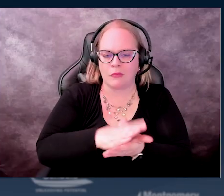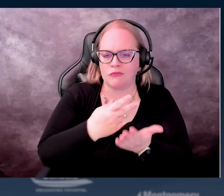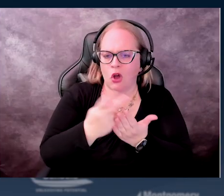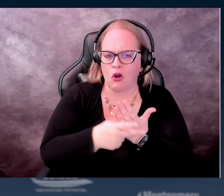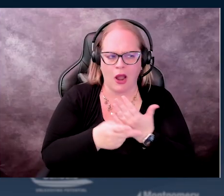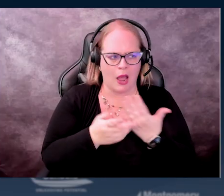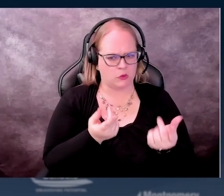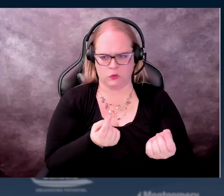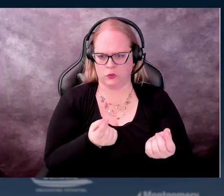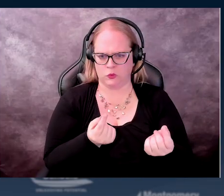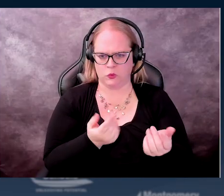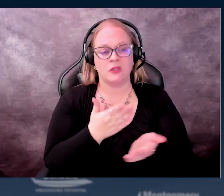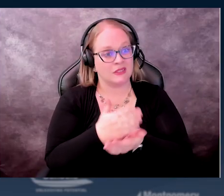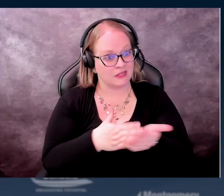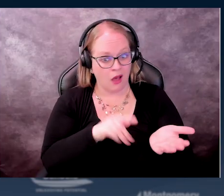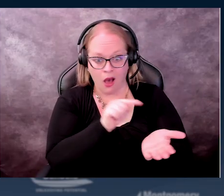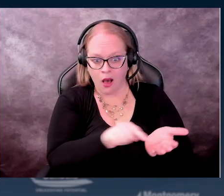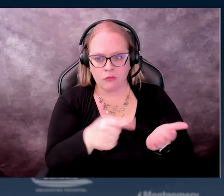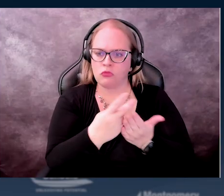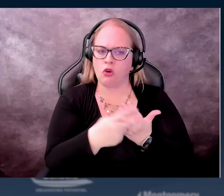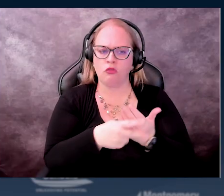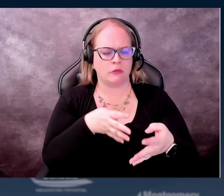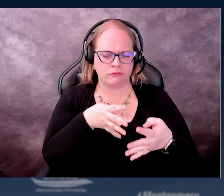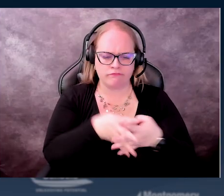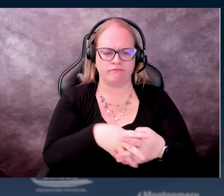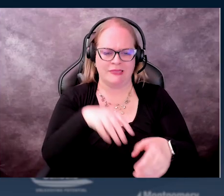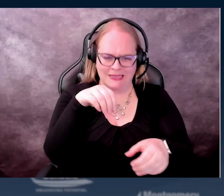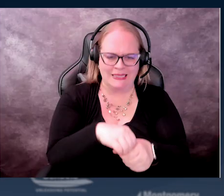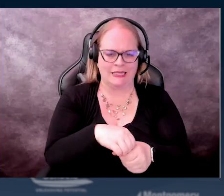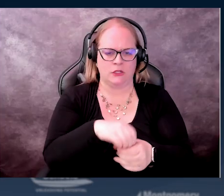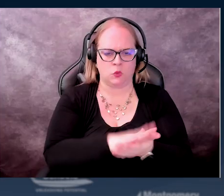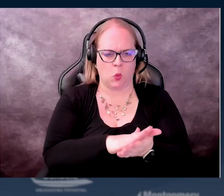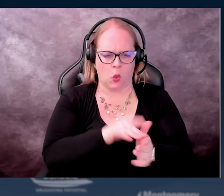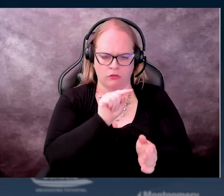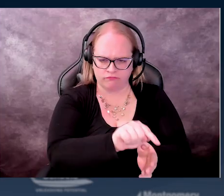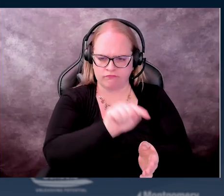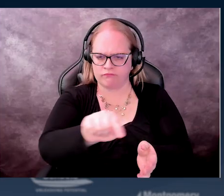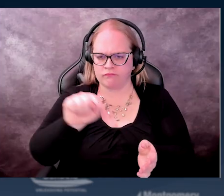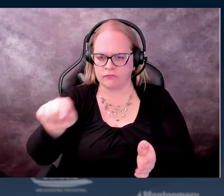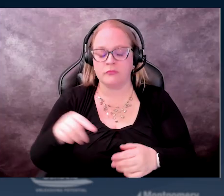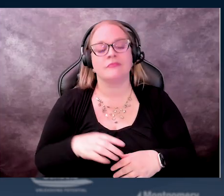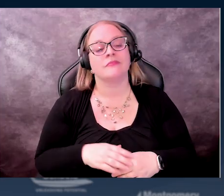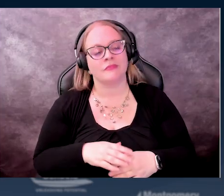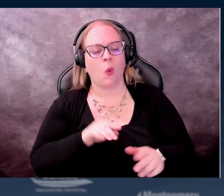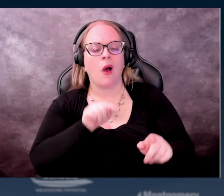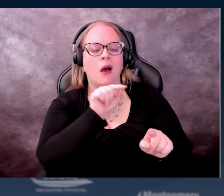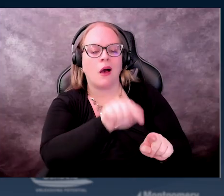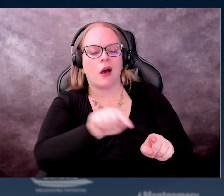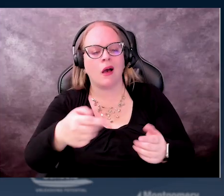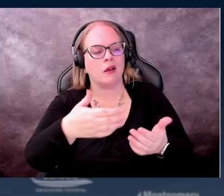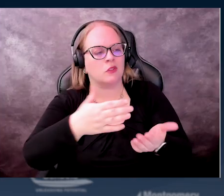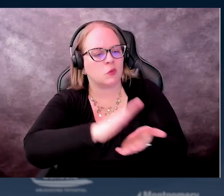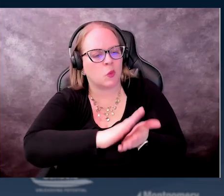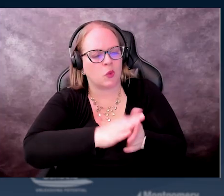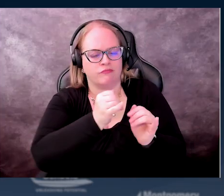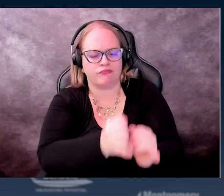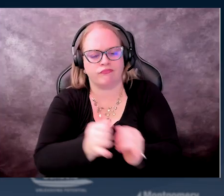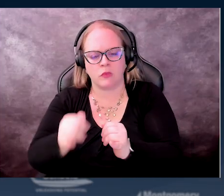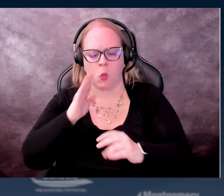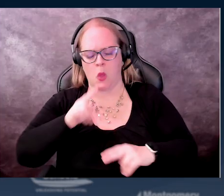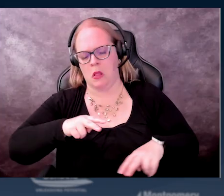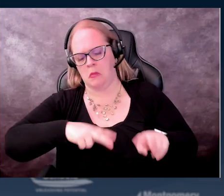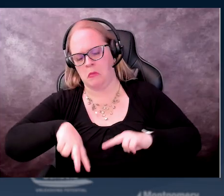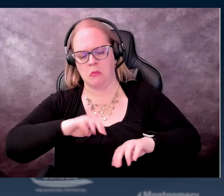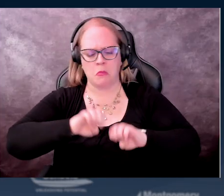DCC. The school will determine if the current program will continue within their scheduling model. Is